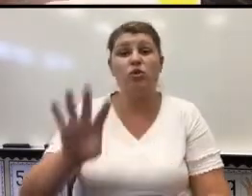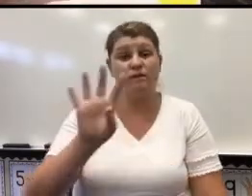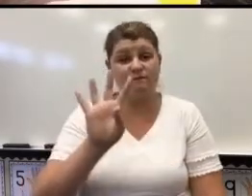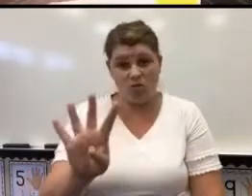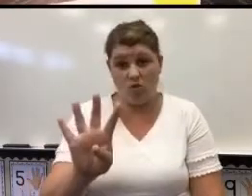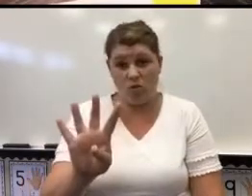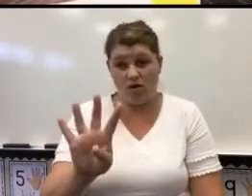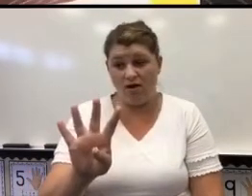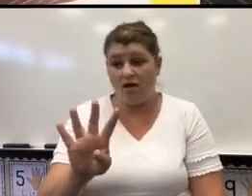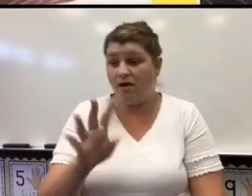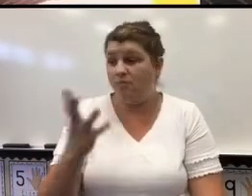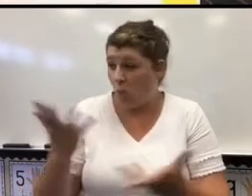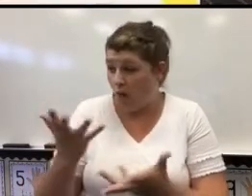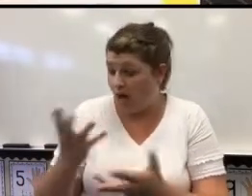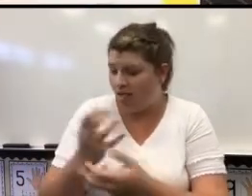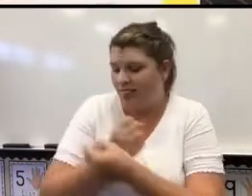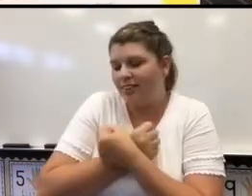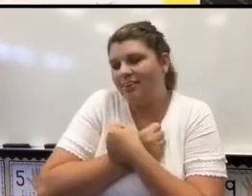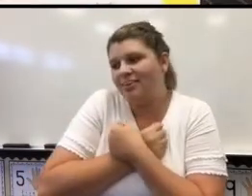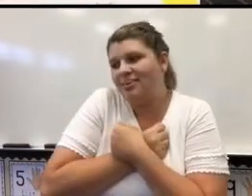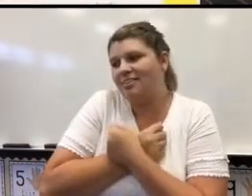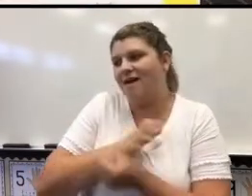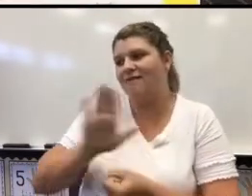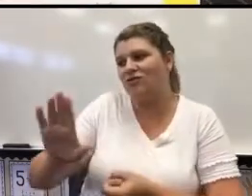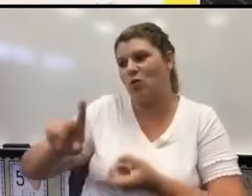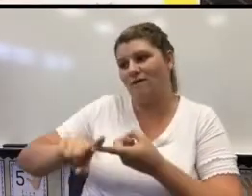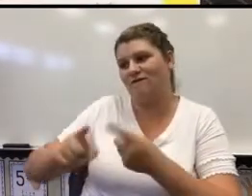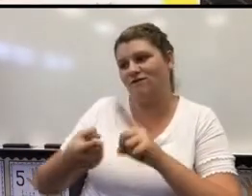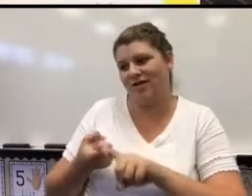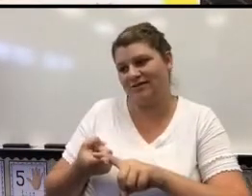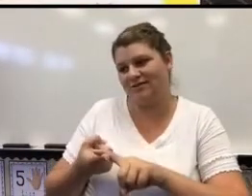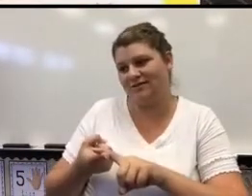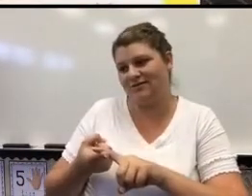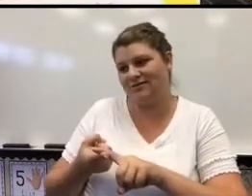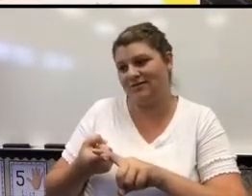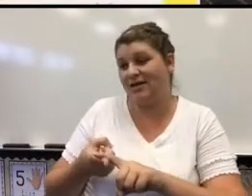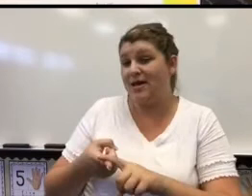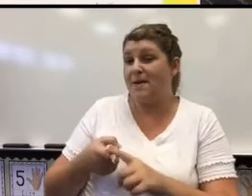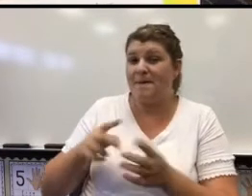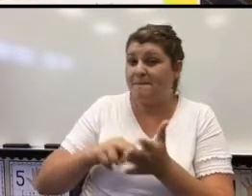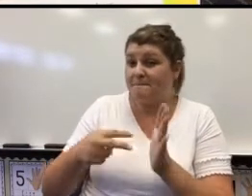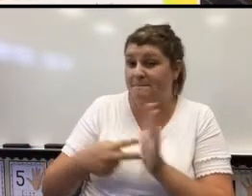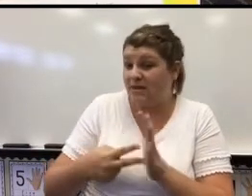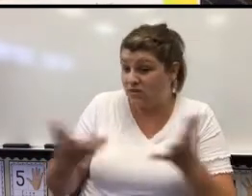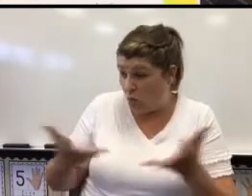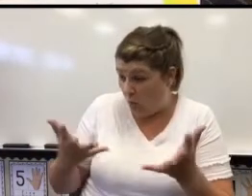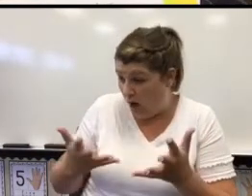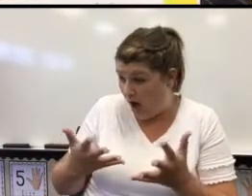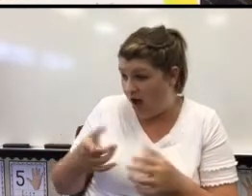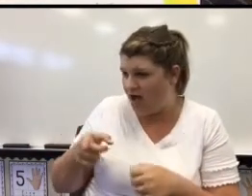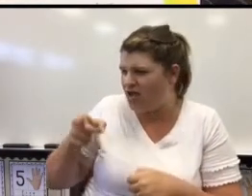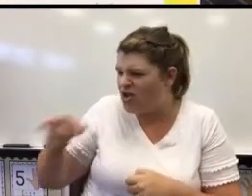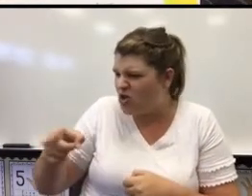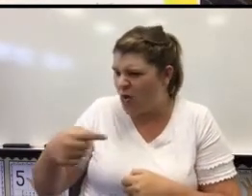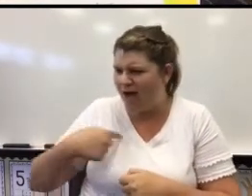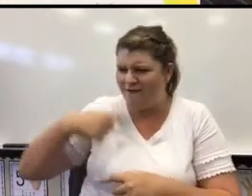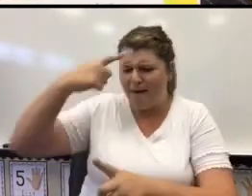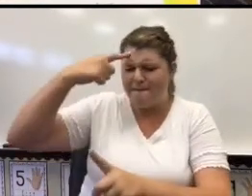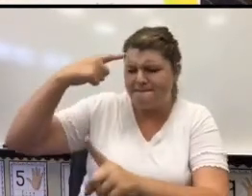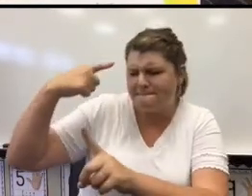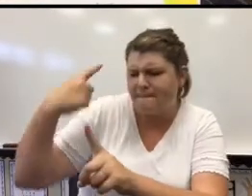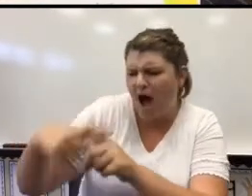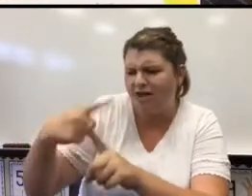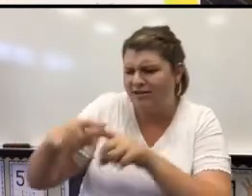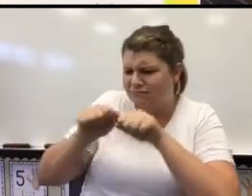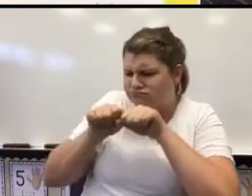I want to share with you. Rule 4. Love your passengers. This